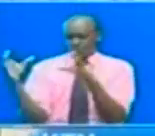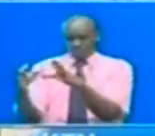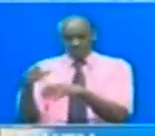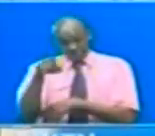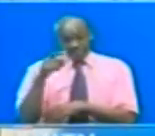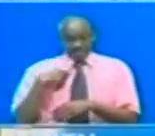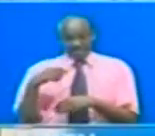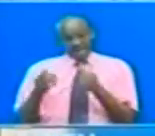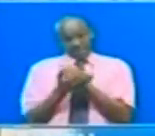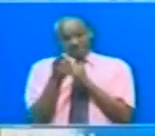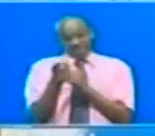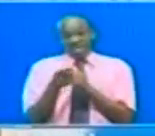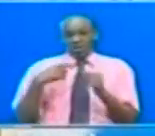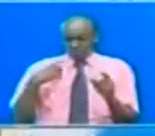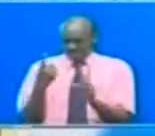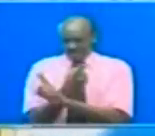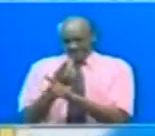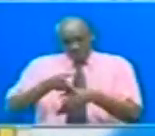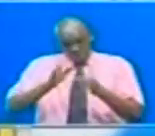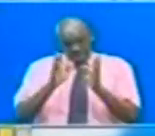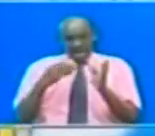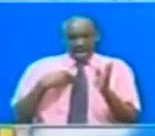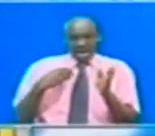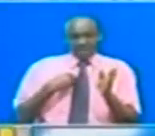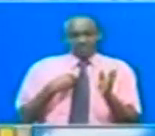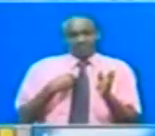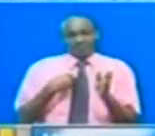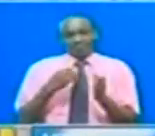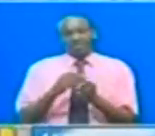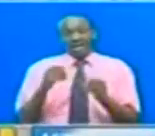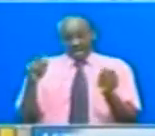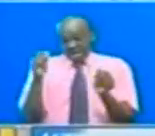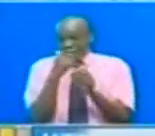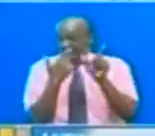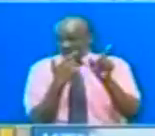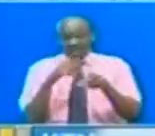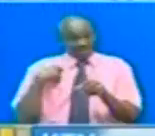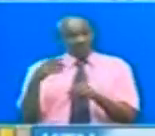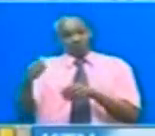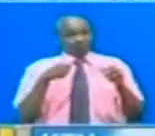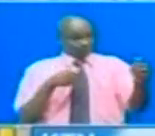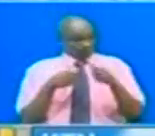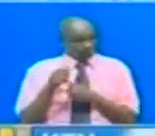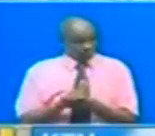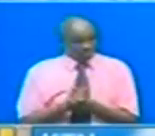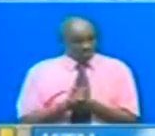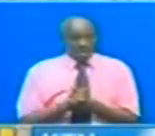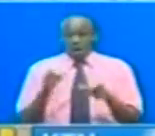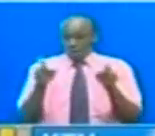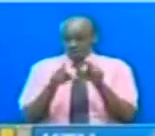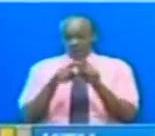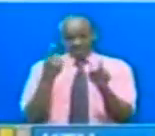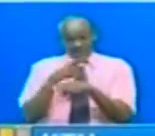disarmament process by creating modalities for comprehensive and simultaneous disarmament. A comprehensive livestock census and branding will also be